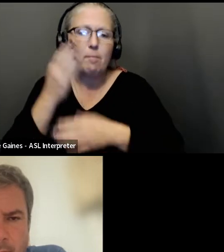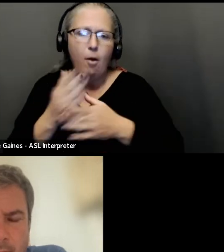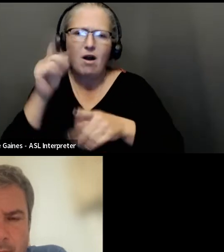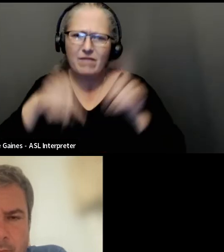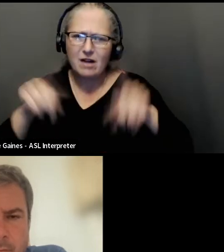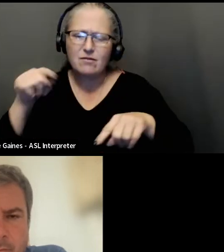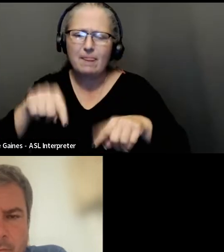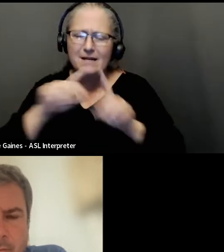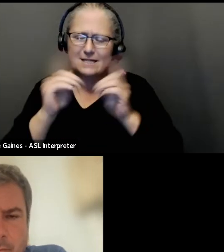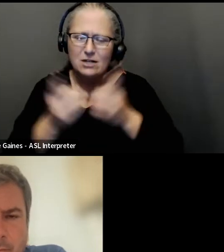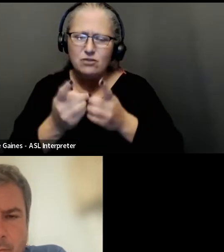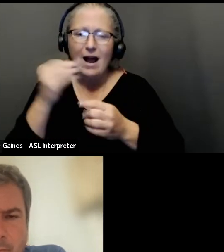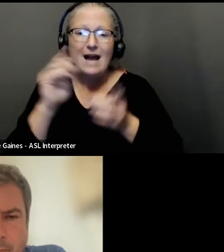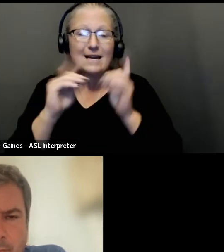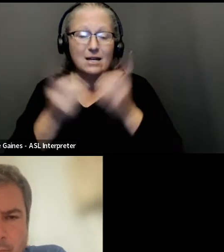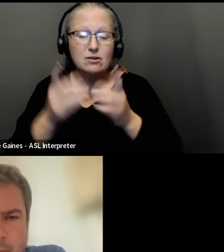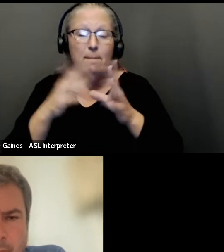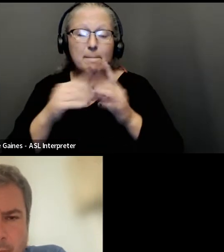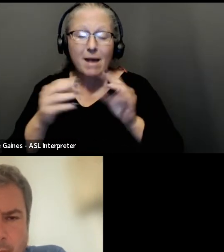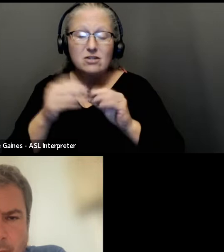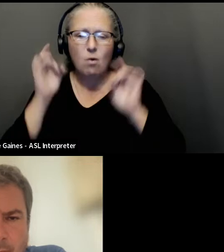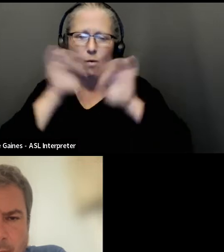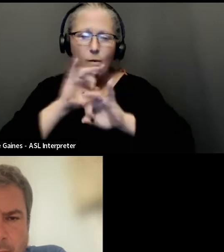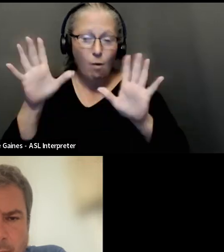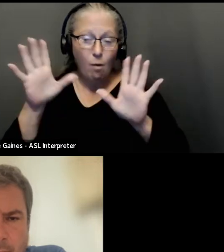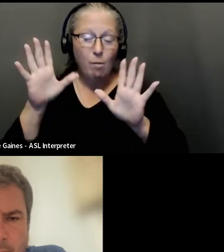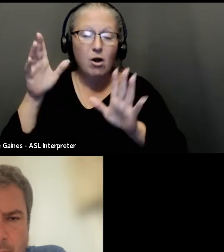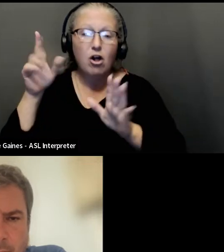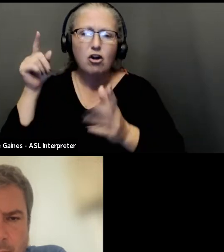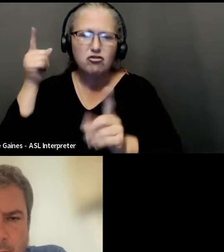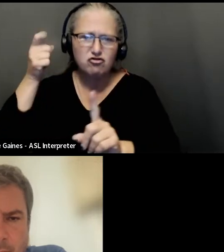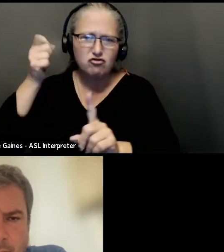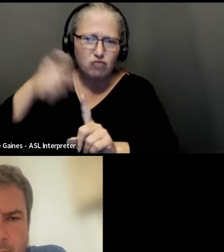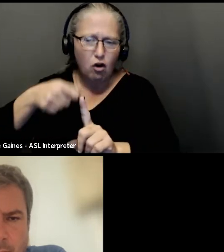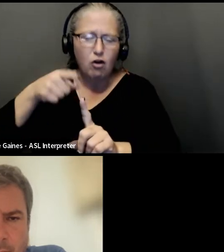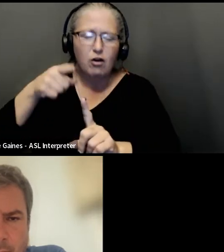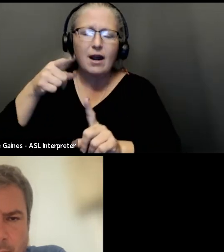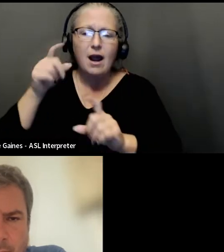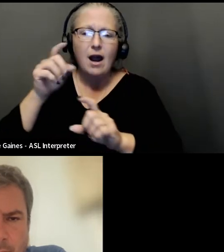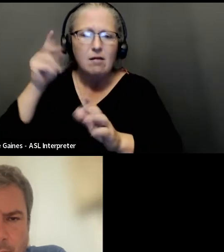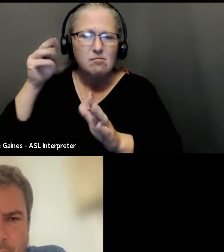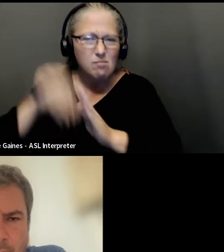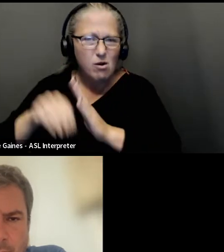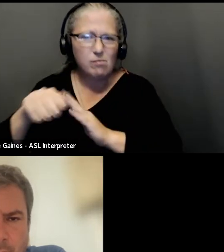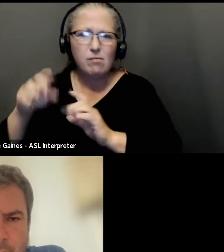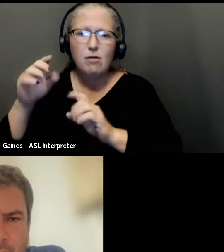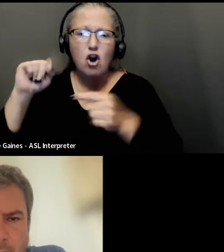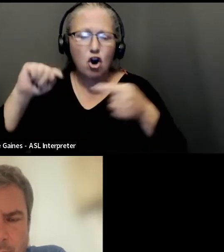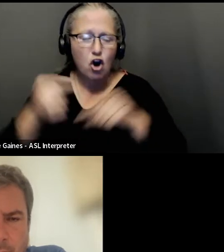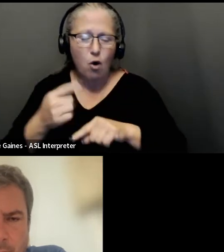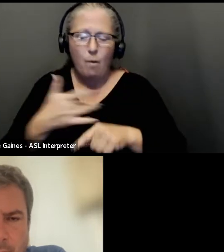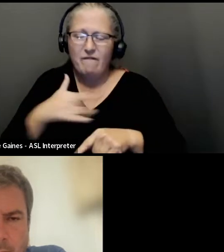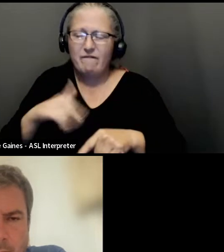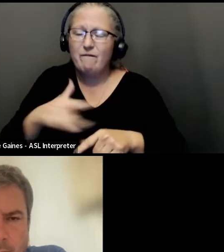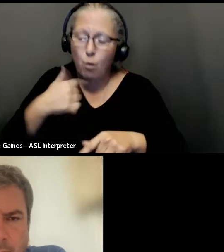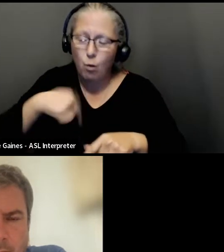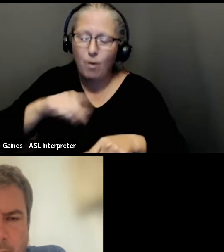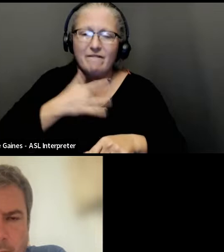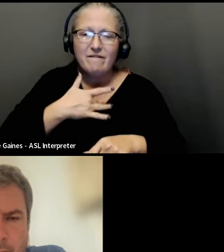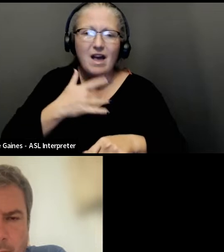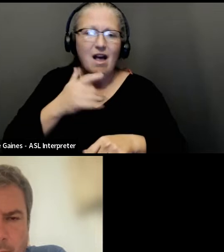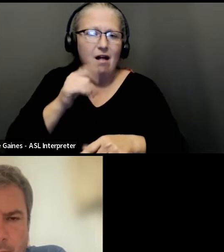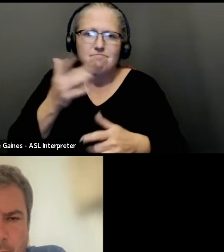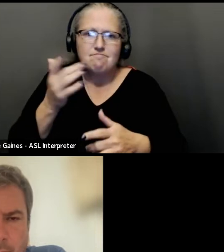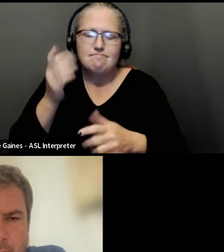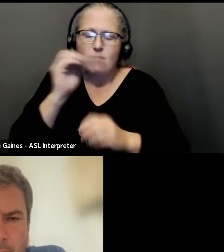district's messaging about this horrible targeted massacre and war has left us feeling hurt, unheard, and invisible. That is why so many of us have